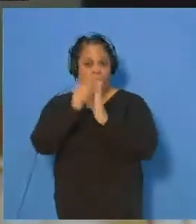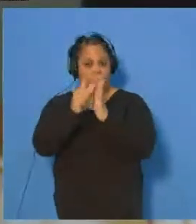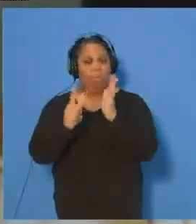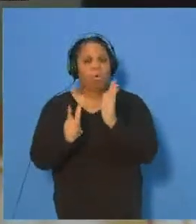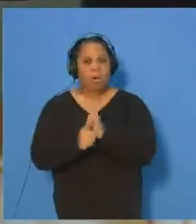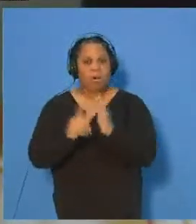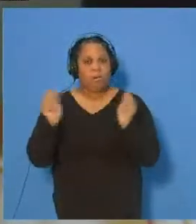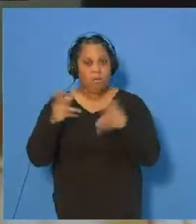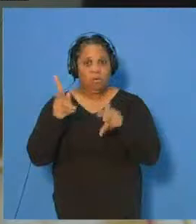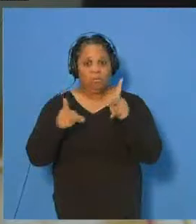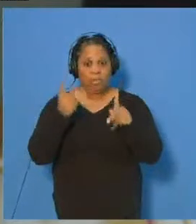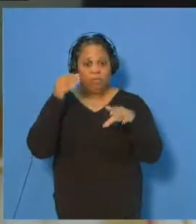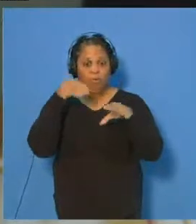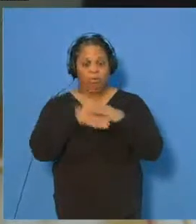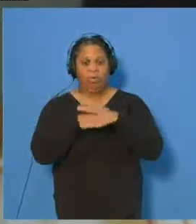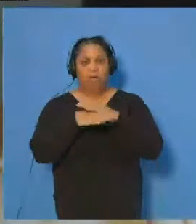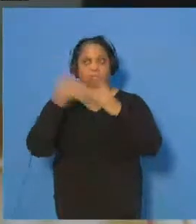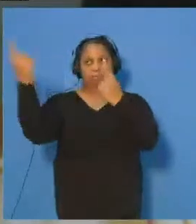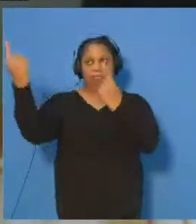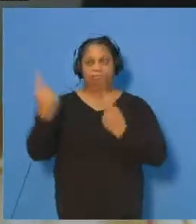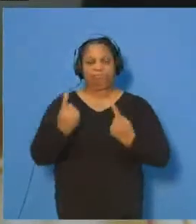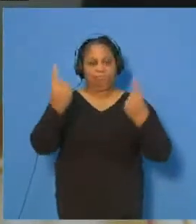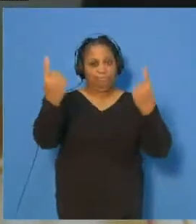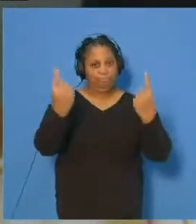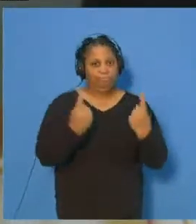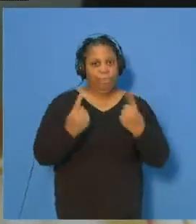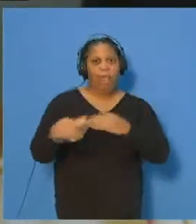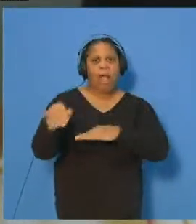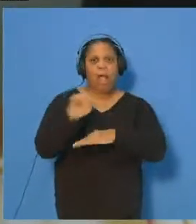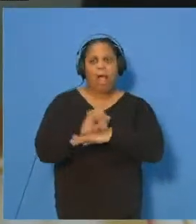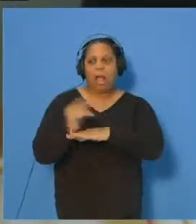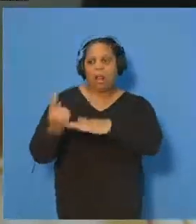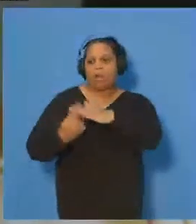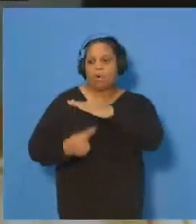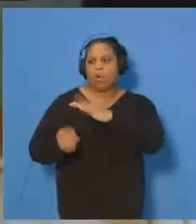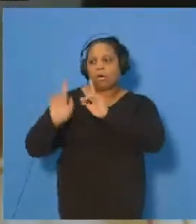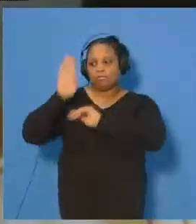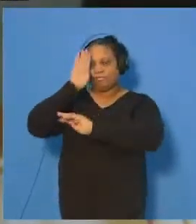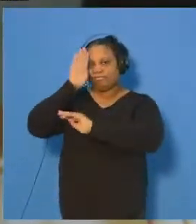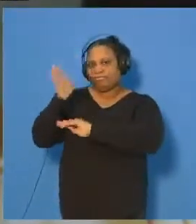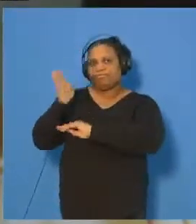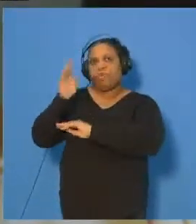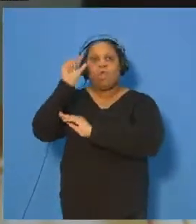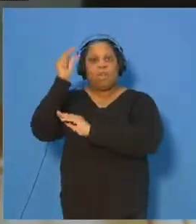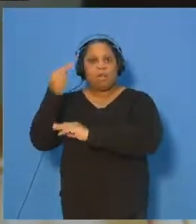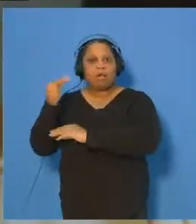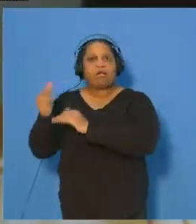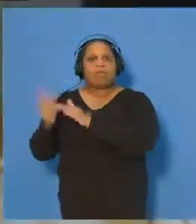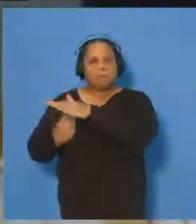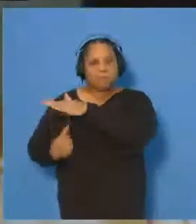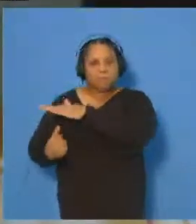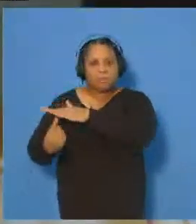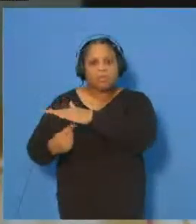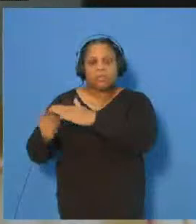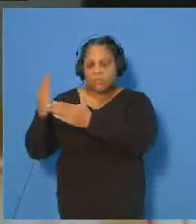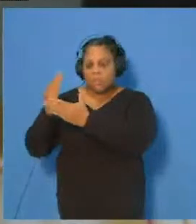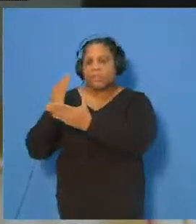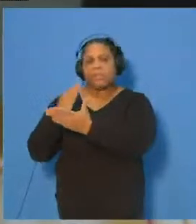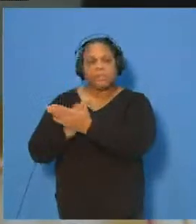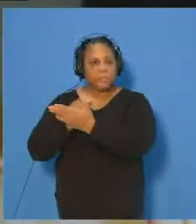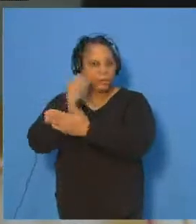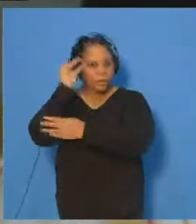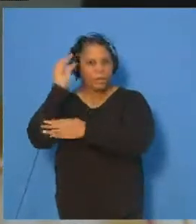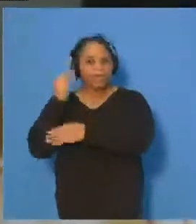every person entering into the island to quarantine at a government facility. So they would be listed as being quarantined on a